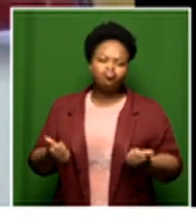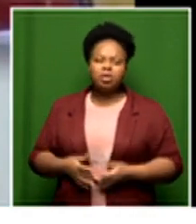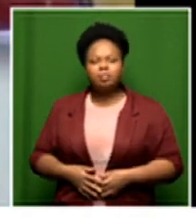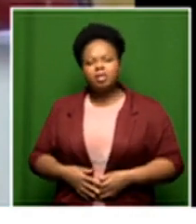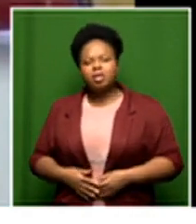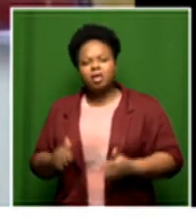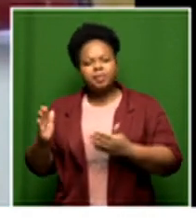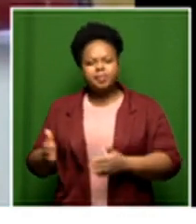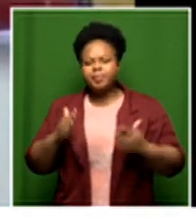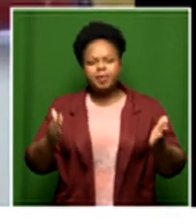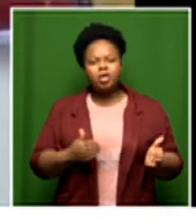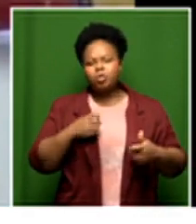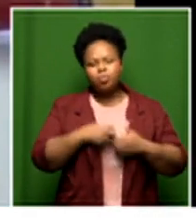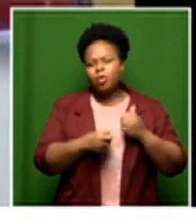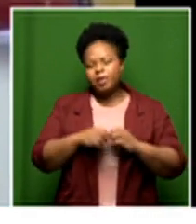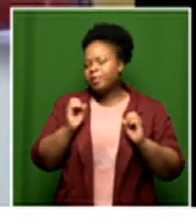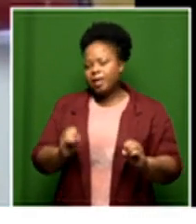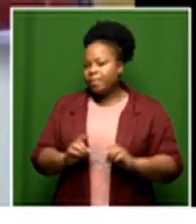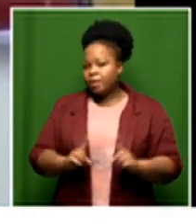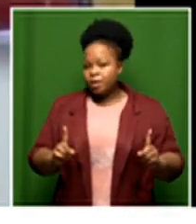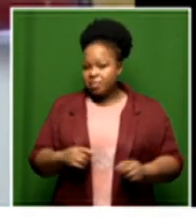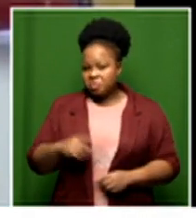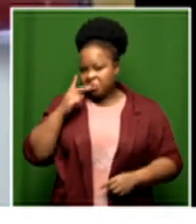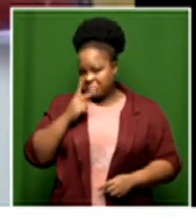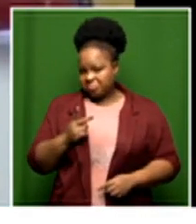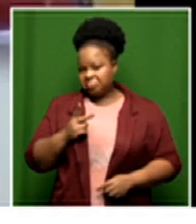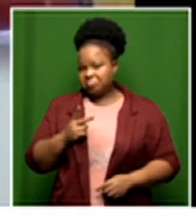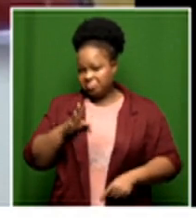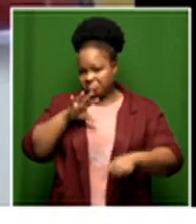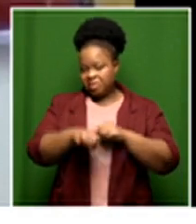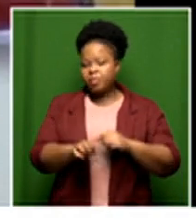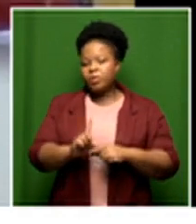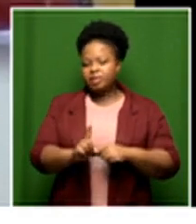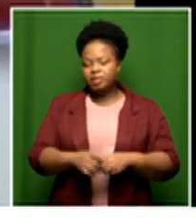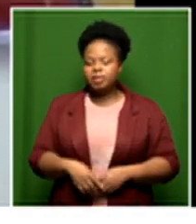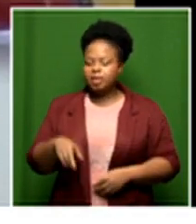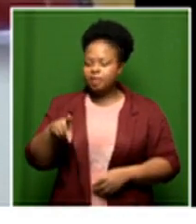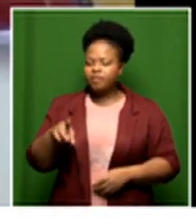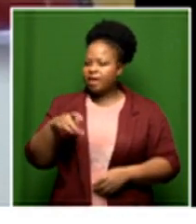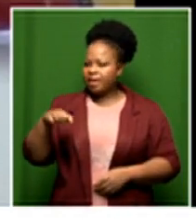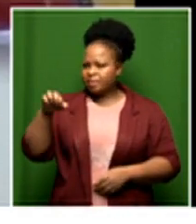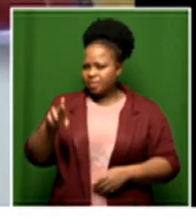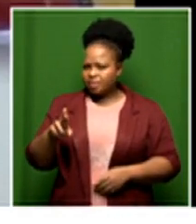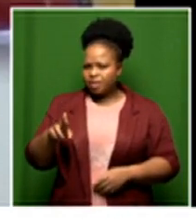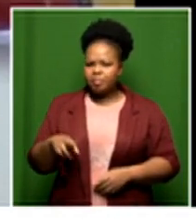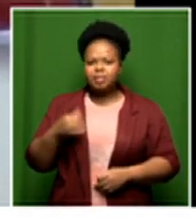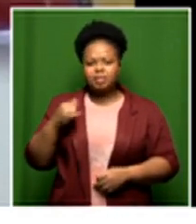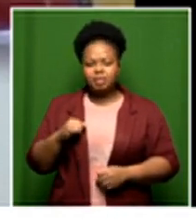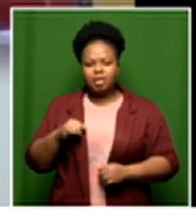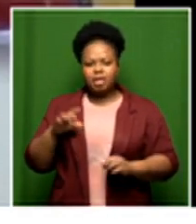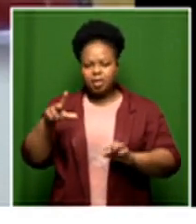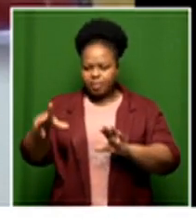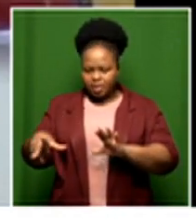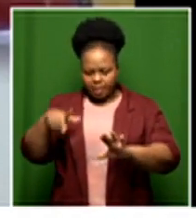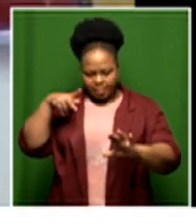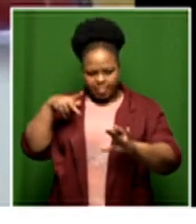a lot of logistical problems, they assured us. But we looked at this, and the Pfizer must still be syringed.